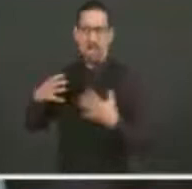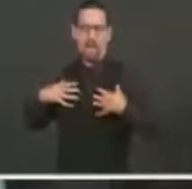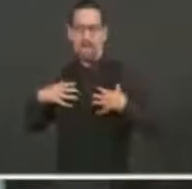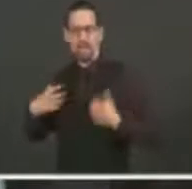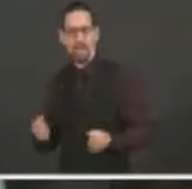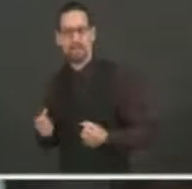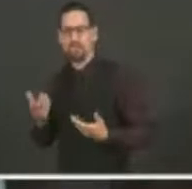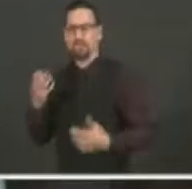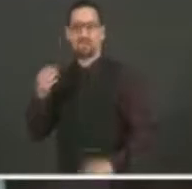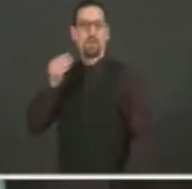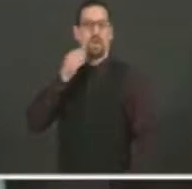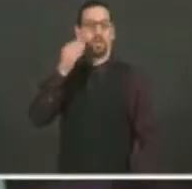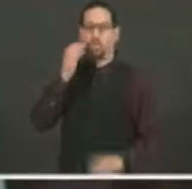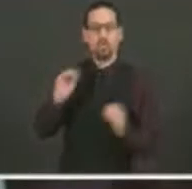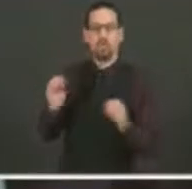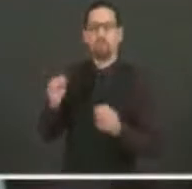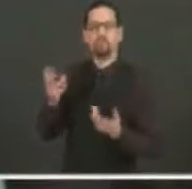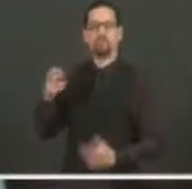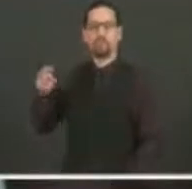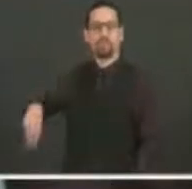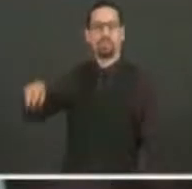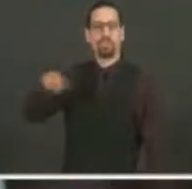had no stable housing,